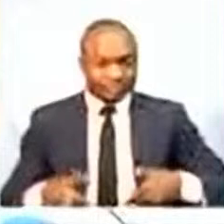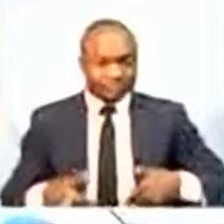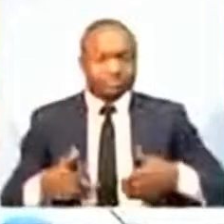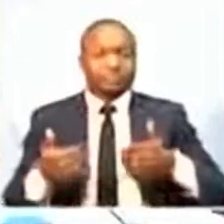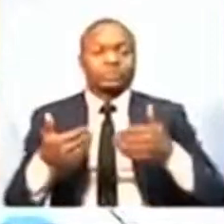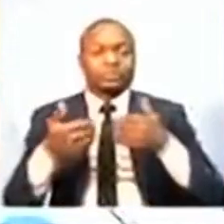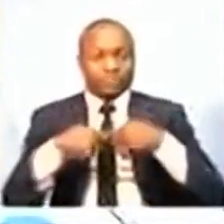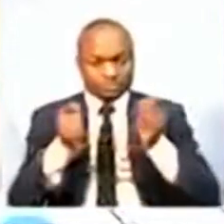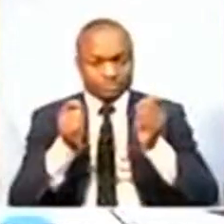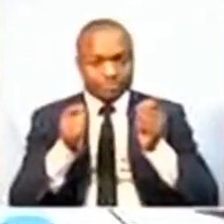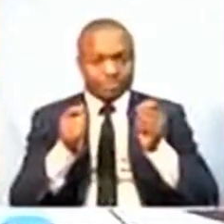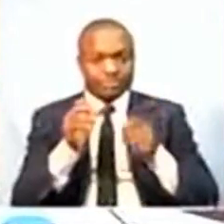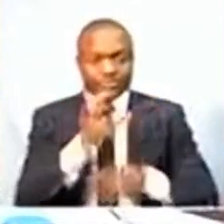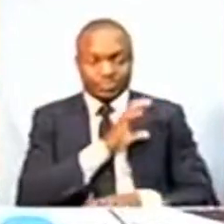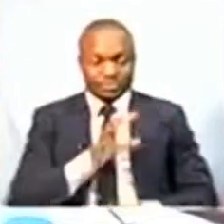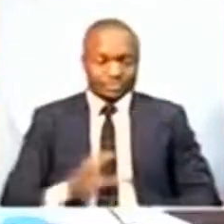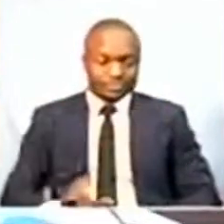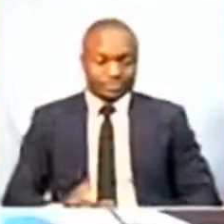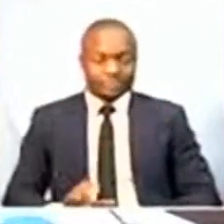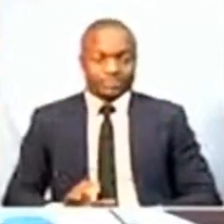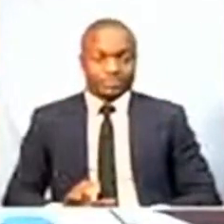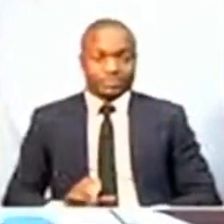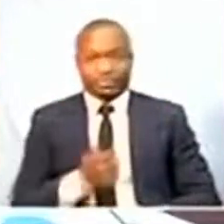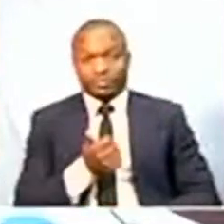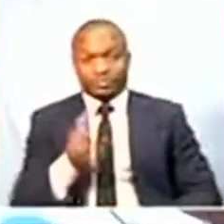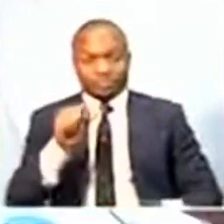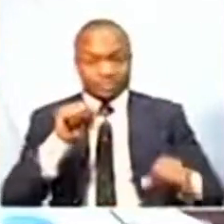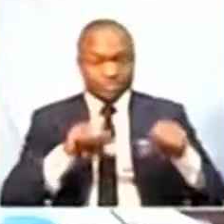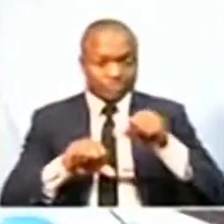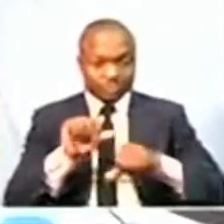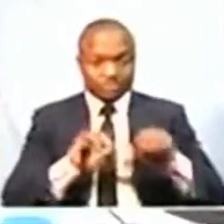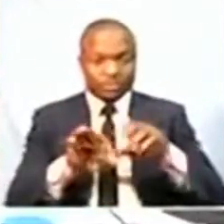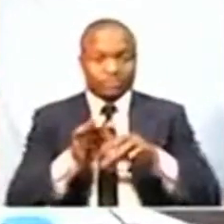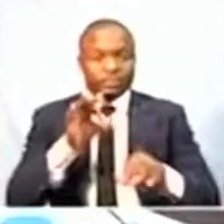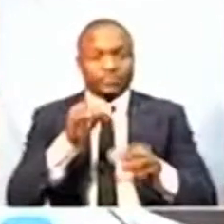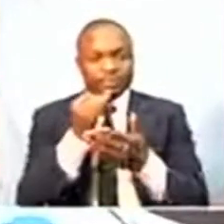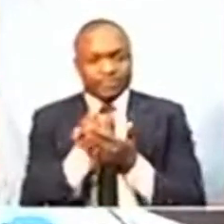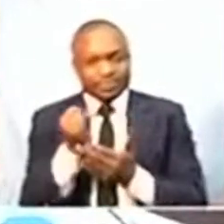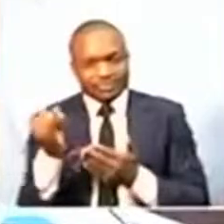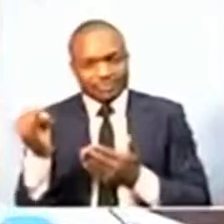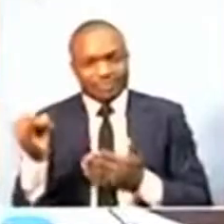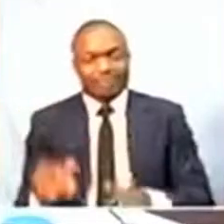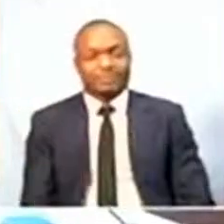companies. Chair, we go to cross-cutting issues.